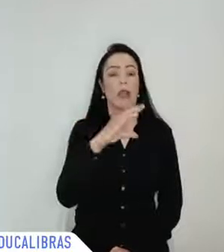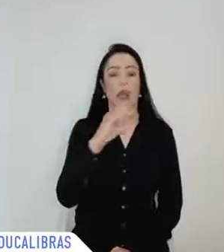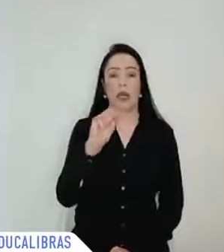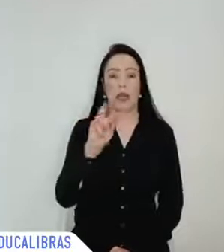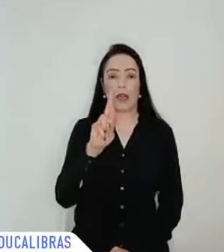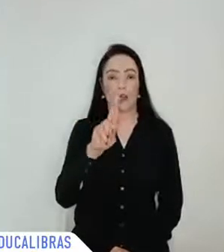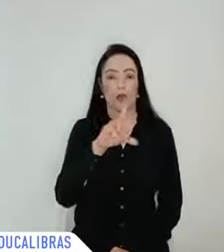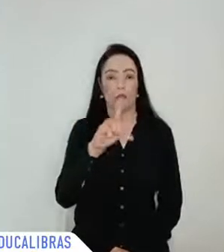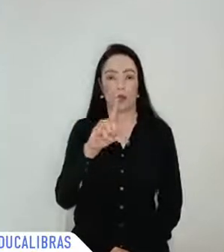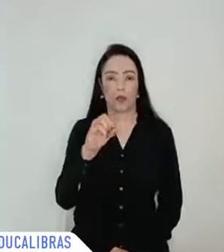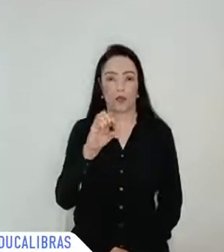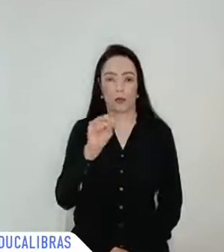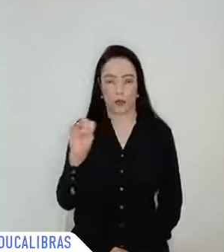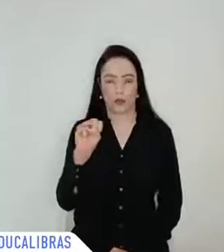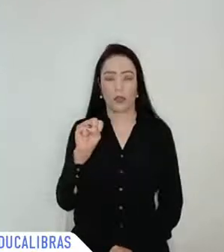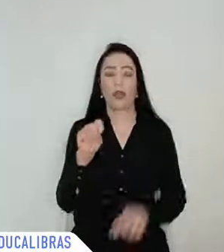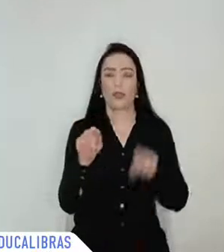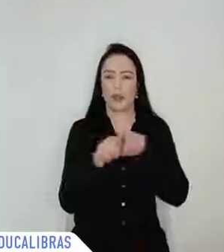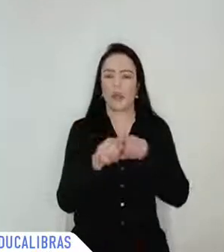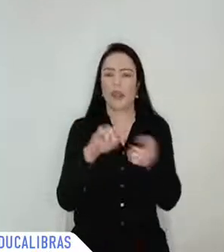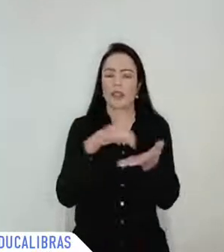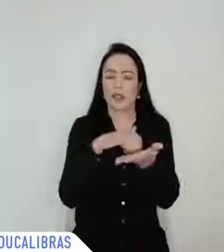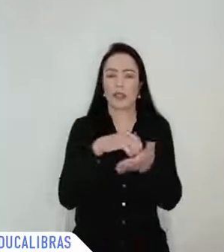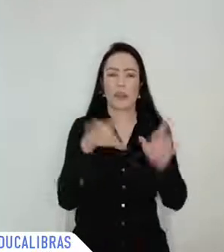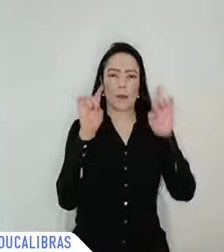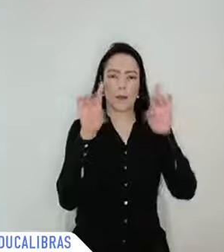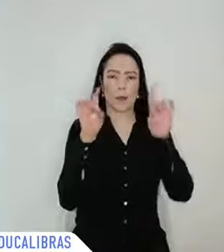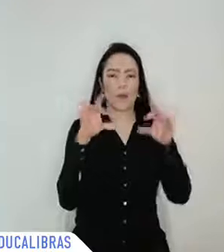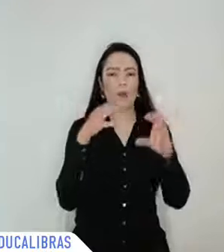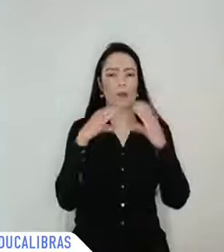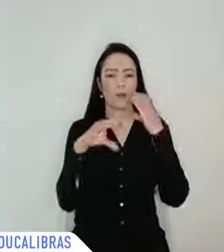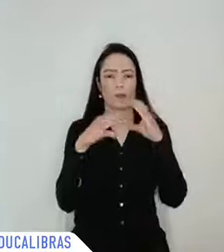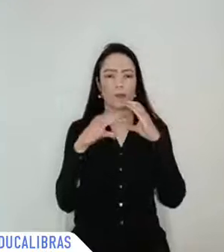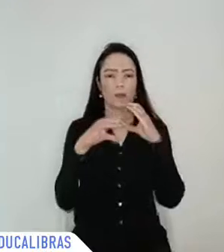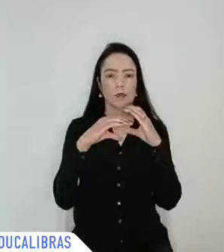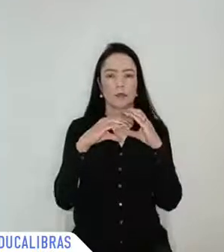sons, and also Vice President Mourão,